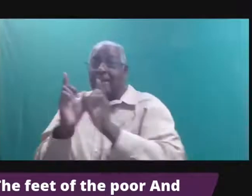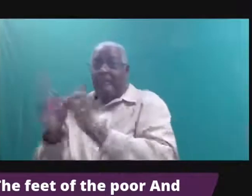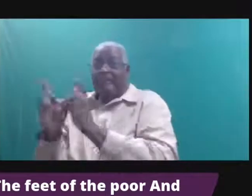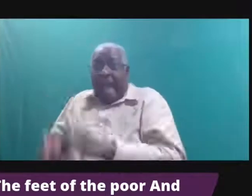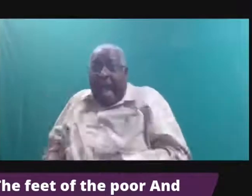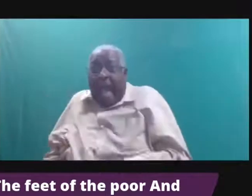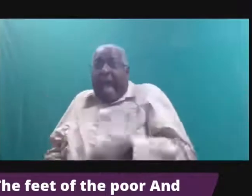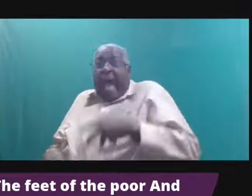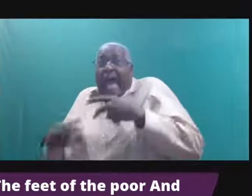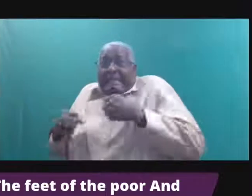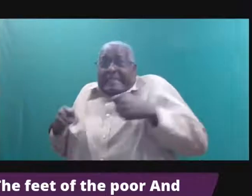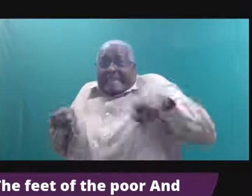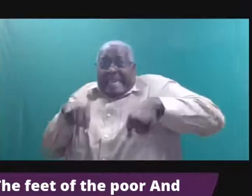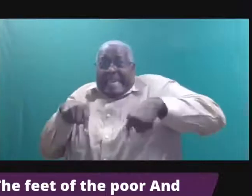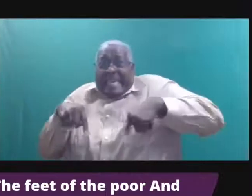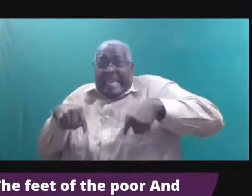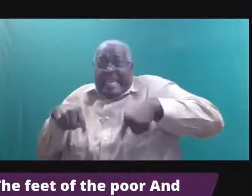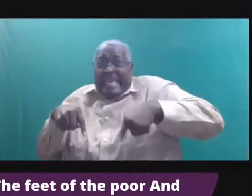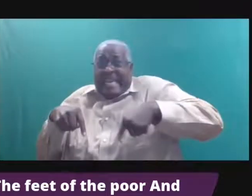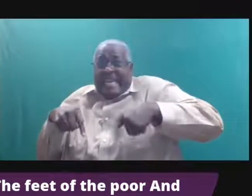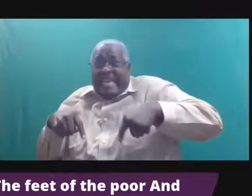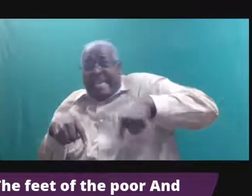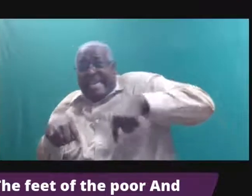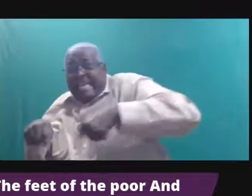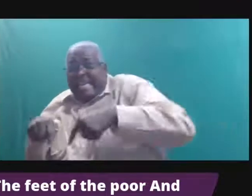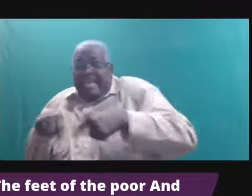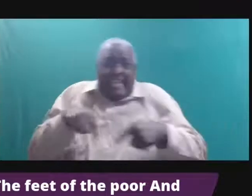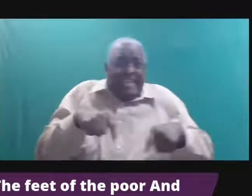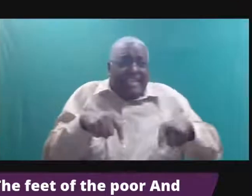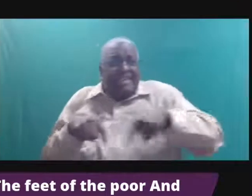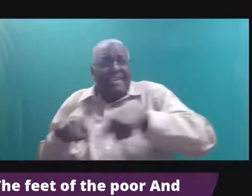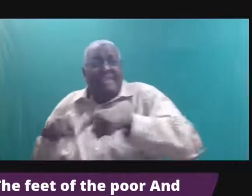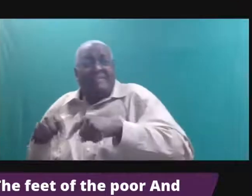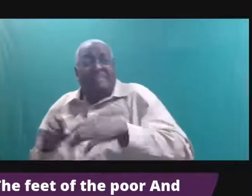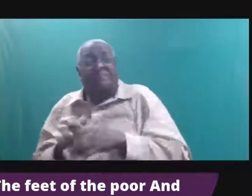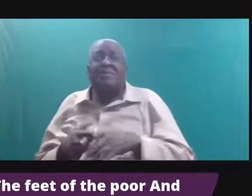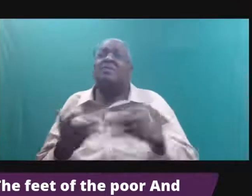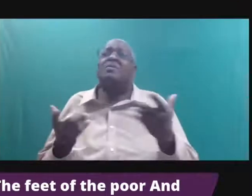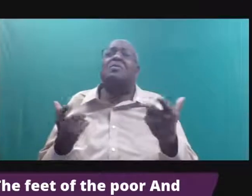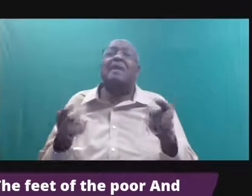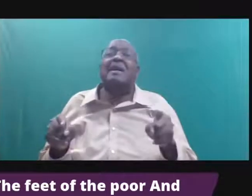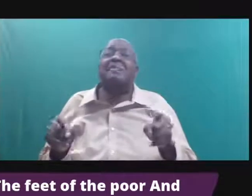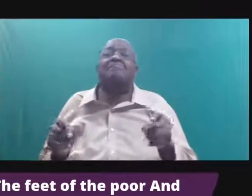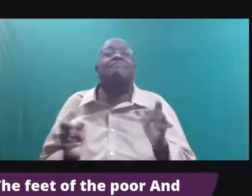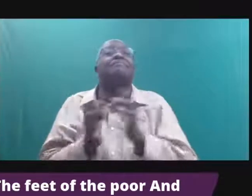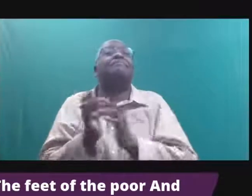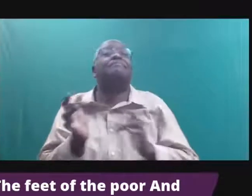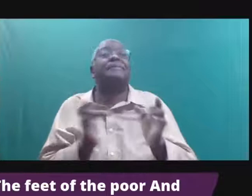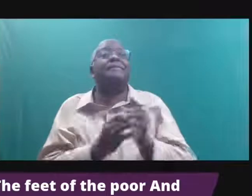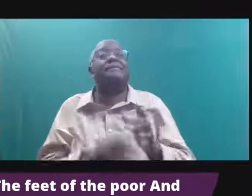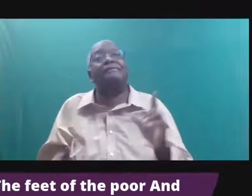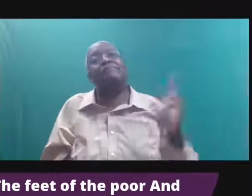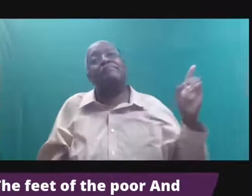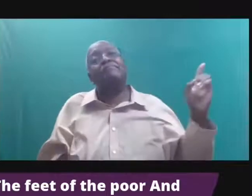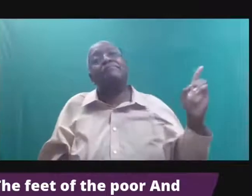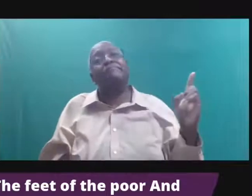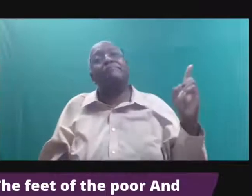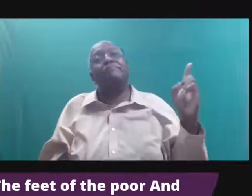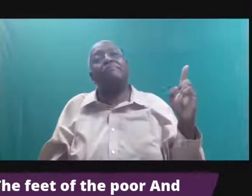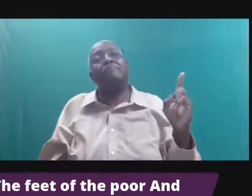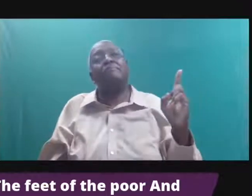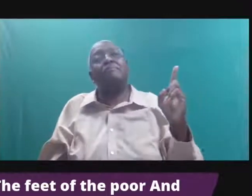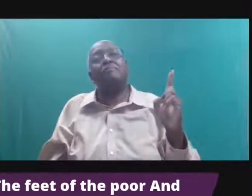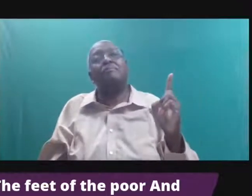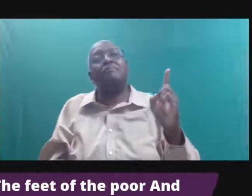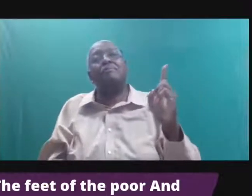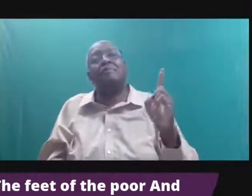because the water and the wind is rocking the boat. But here comes Jesus walking